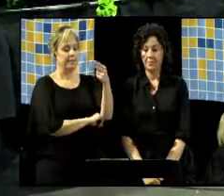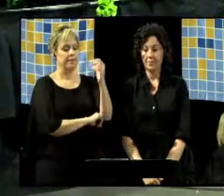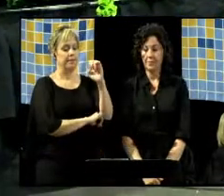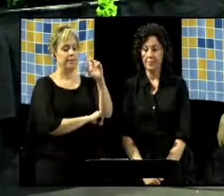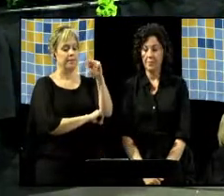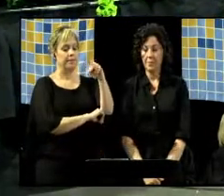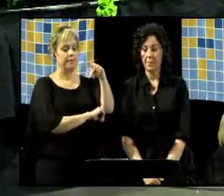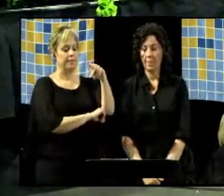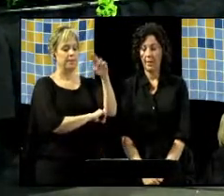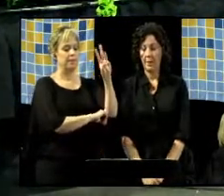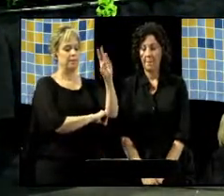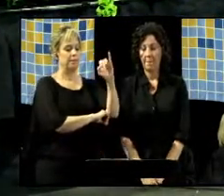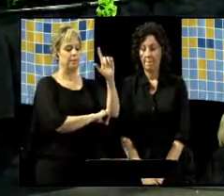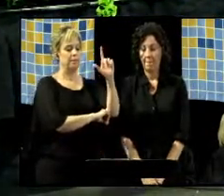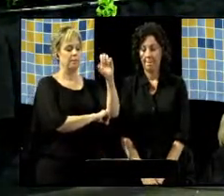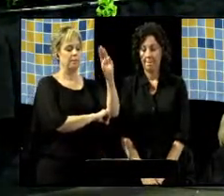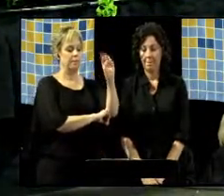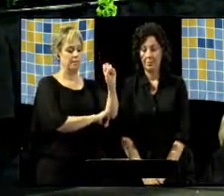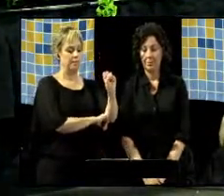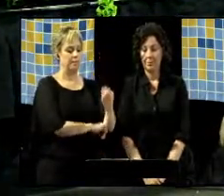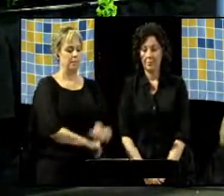Philip Ashton Williams,